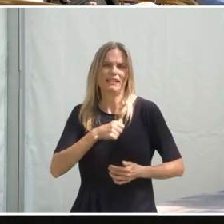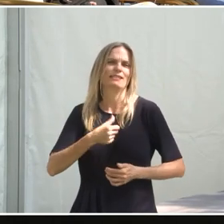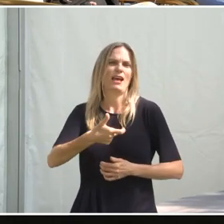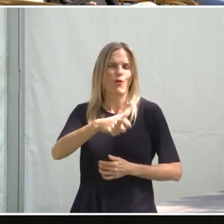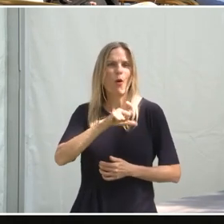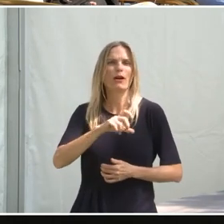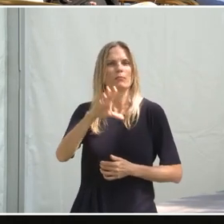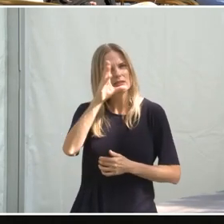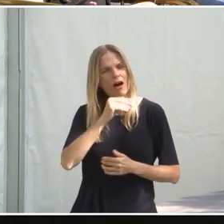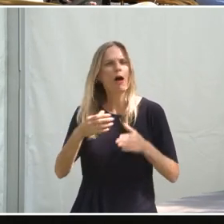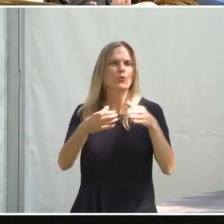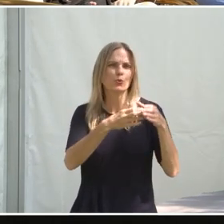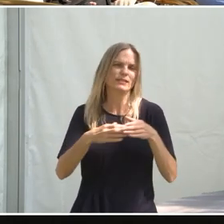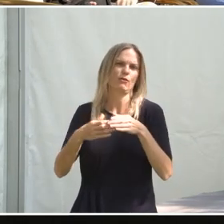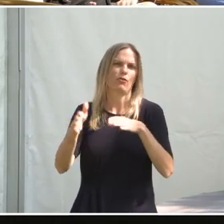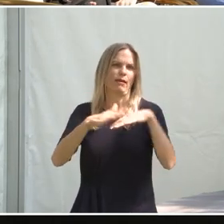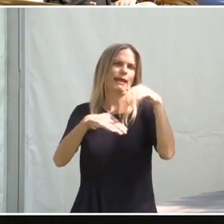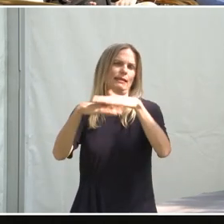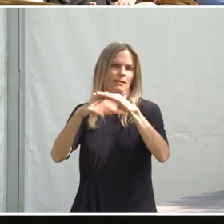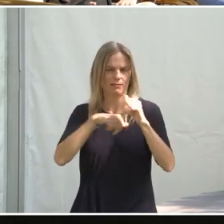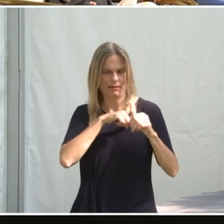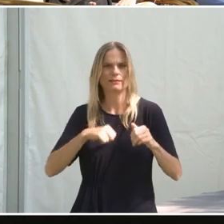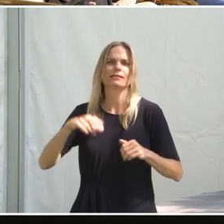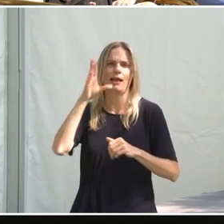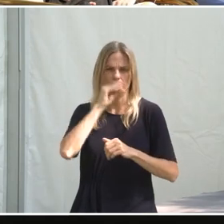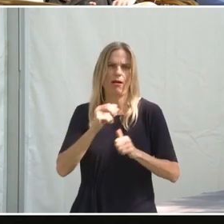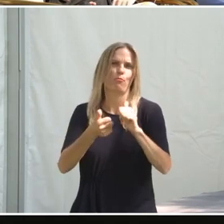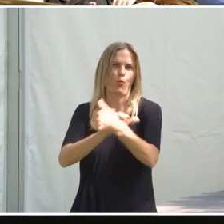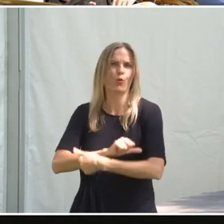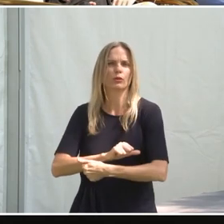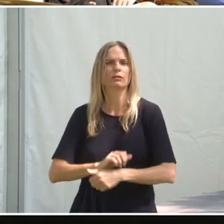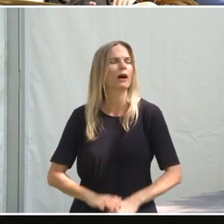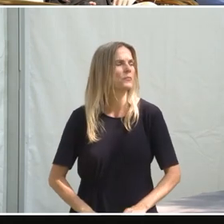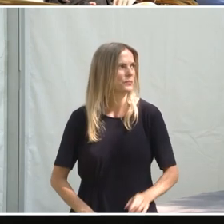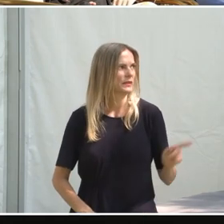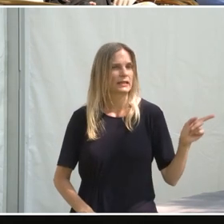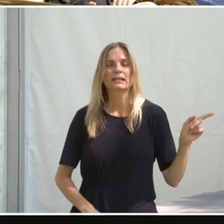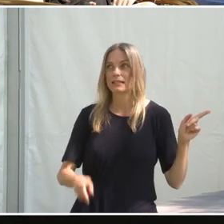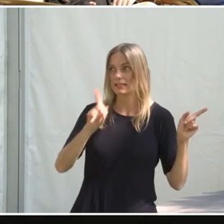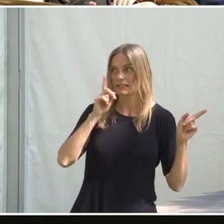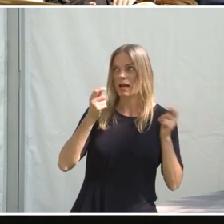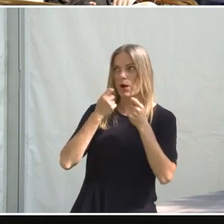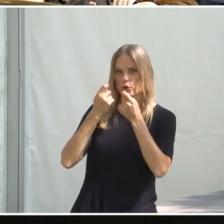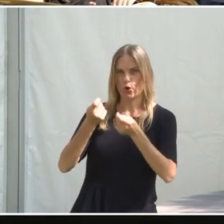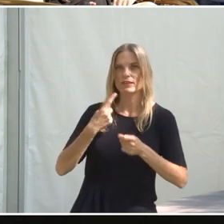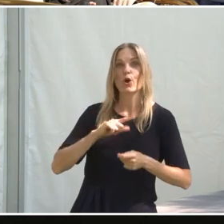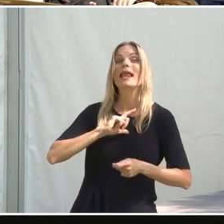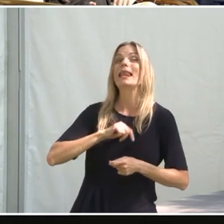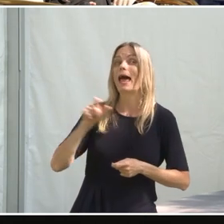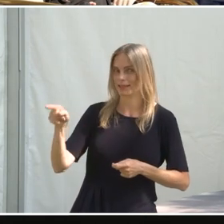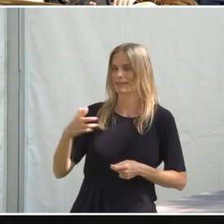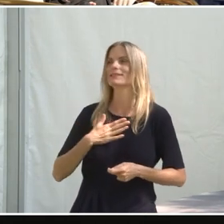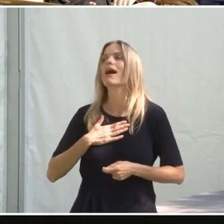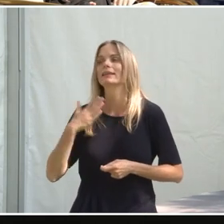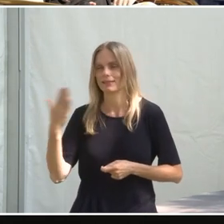how our built environment is built. So this can be one little A similar recommendation was made in Latvia, so thank for